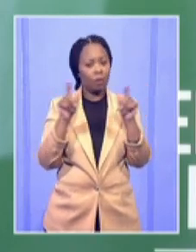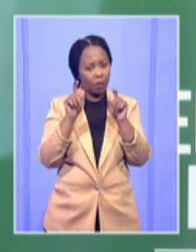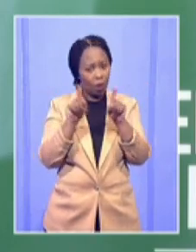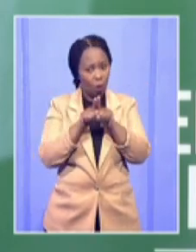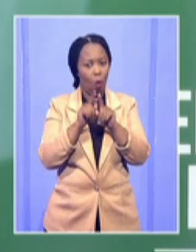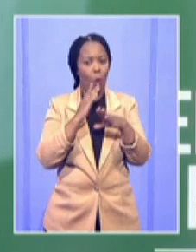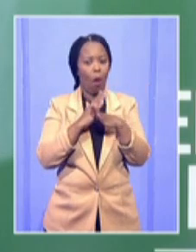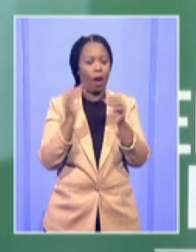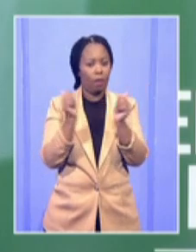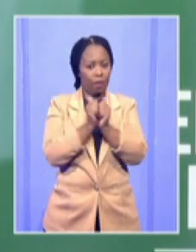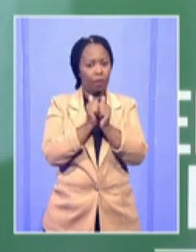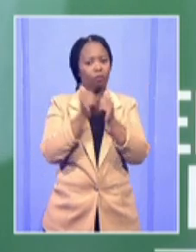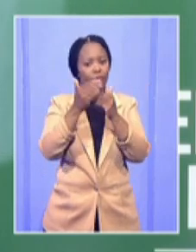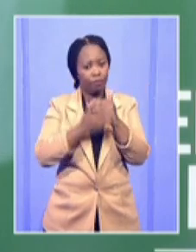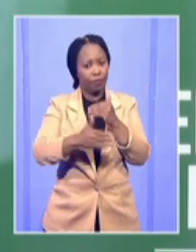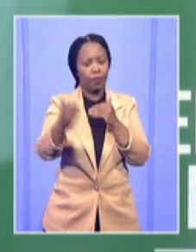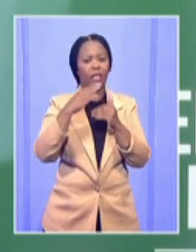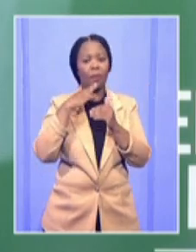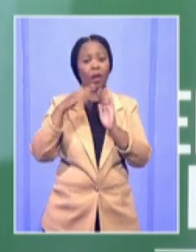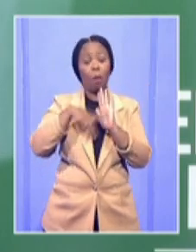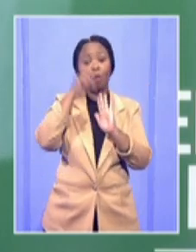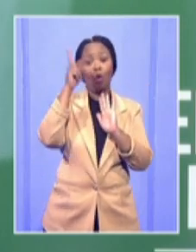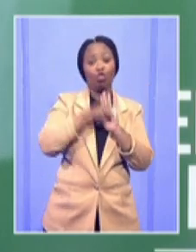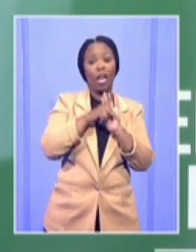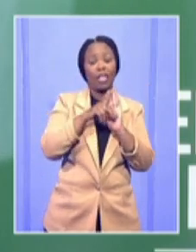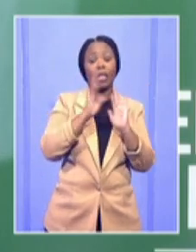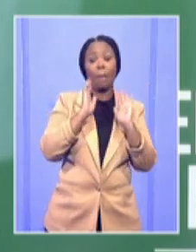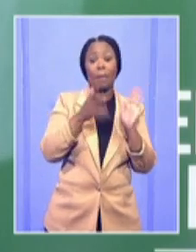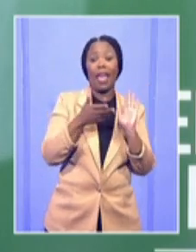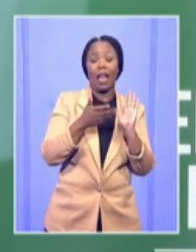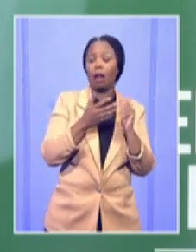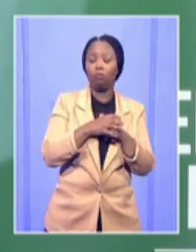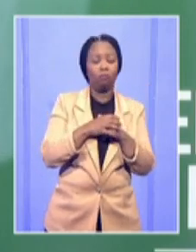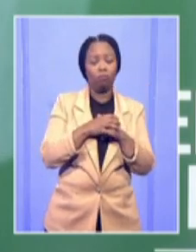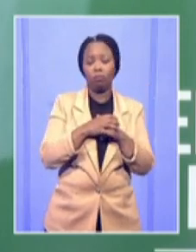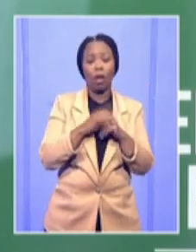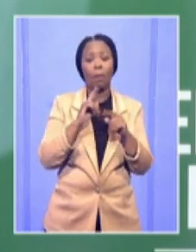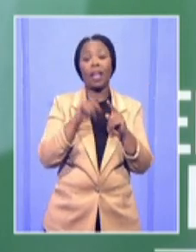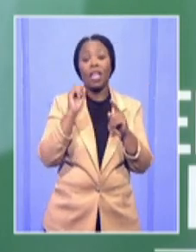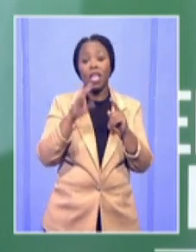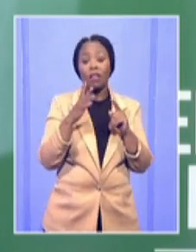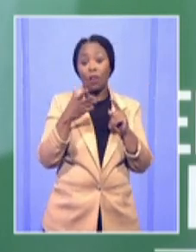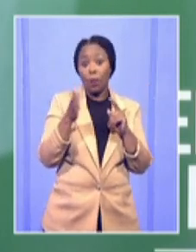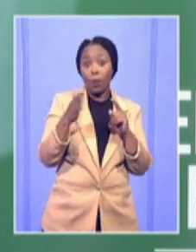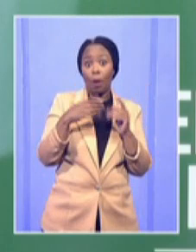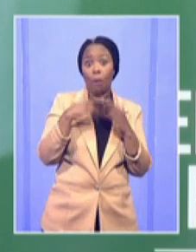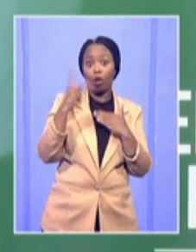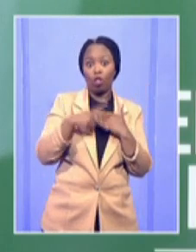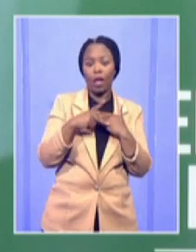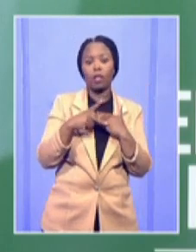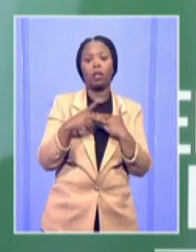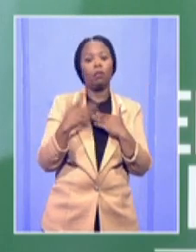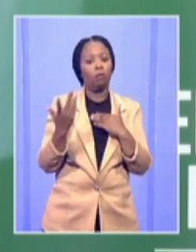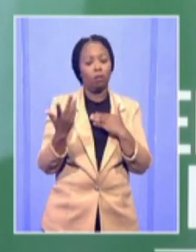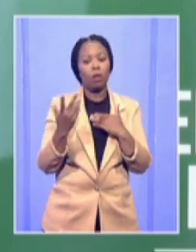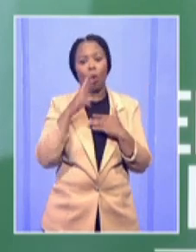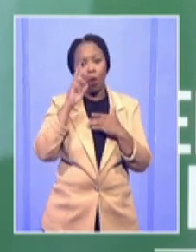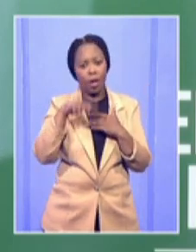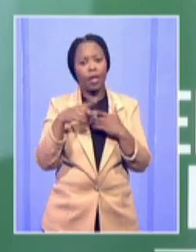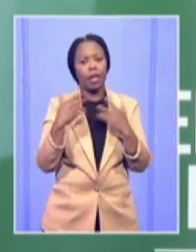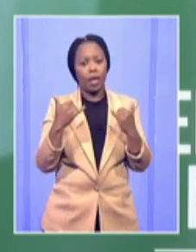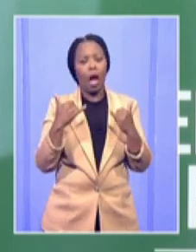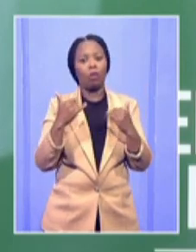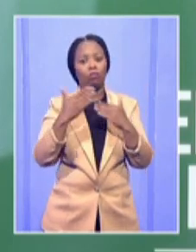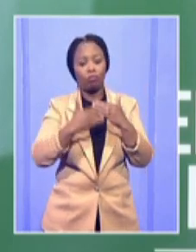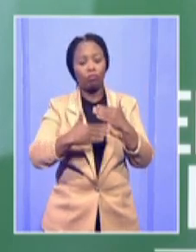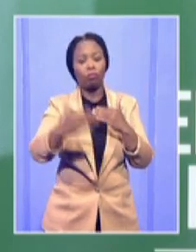It's not going to be a project. If you run out of project, we will provide. we need to move into the